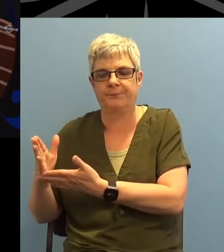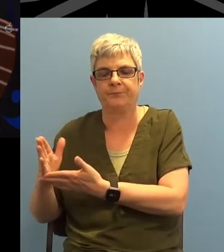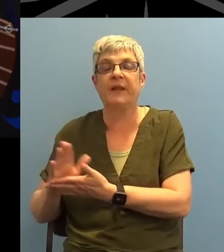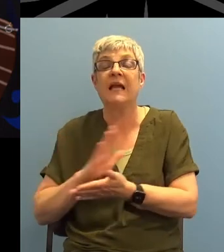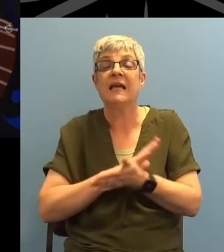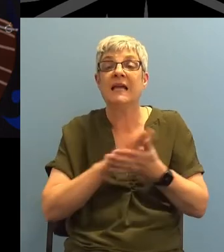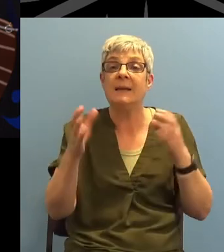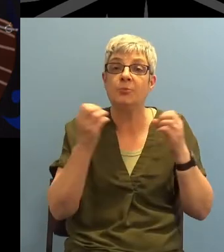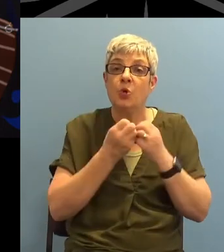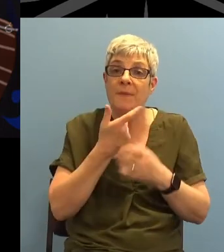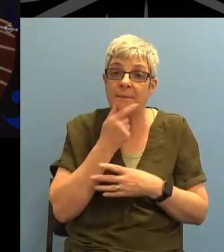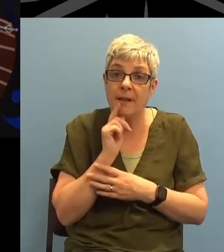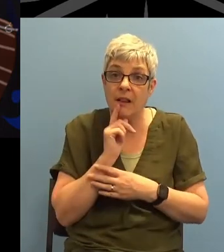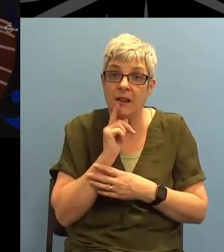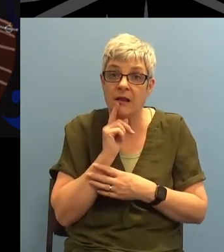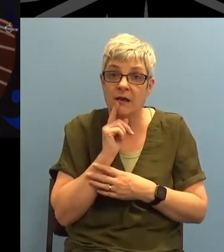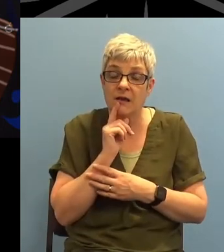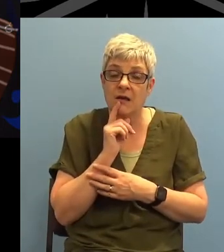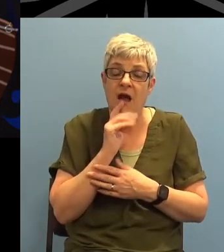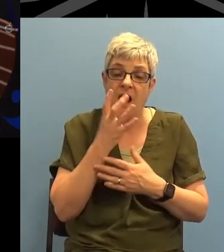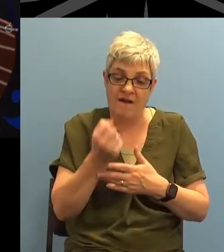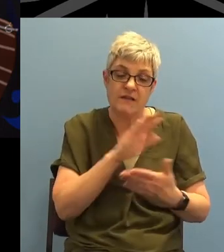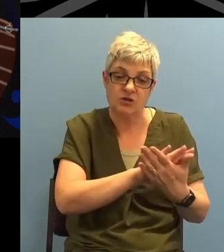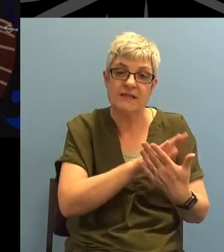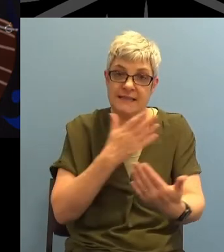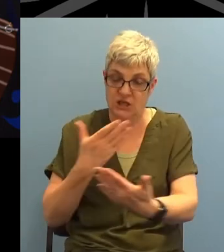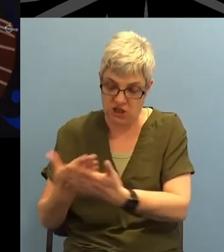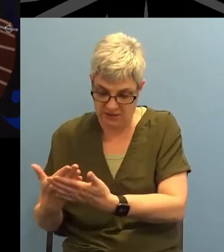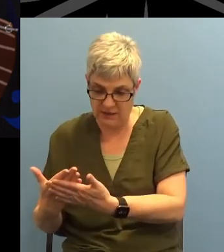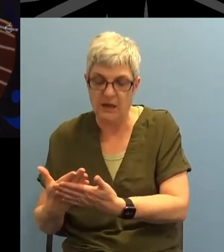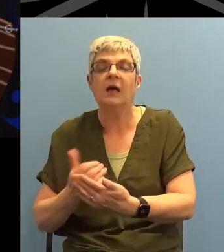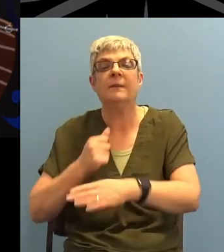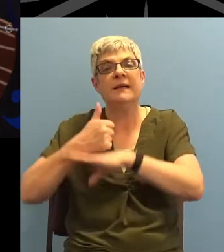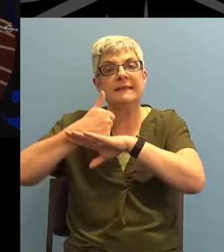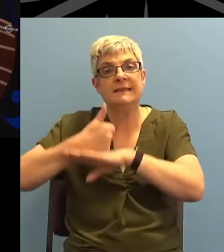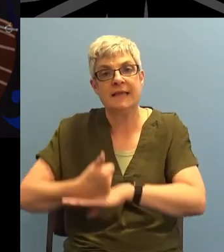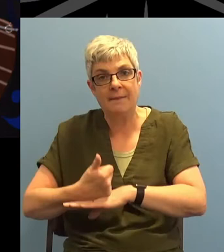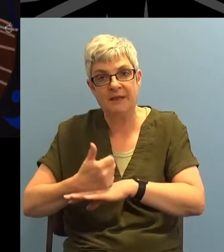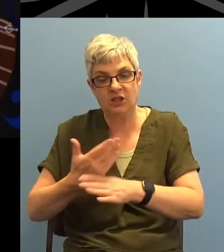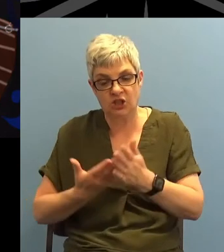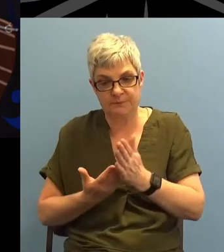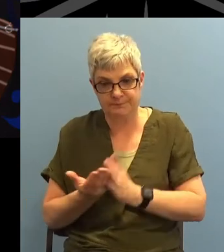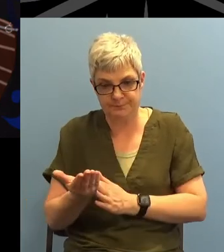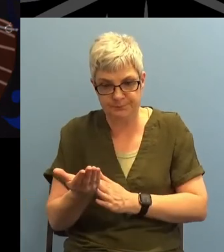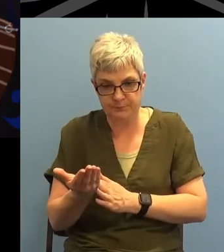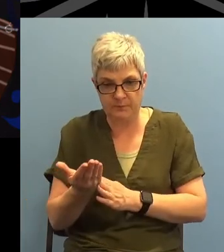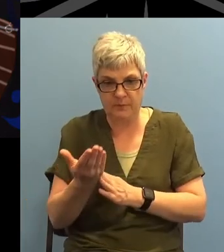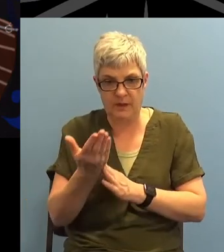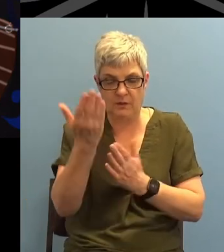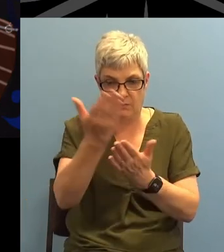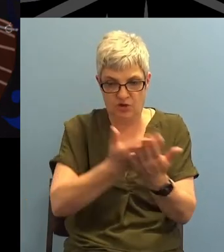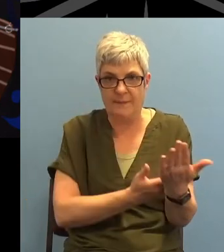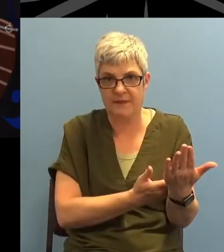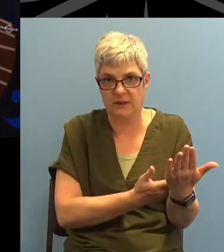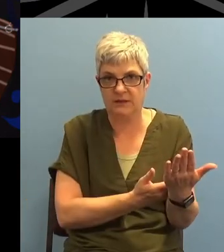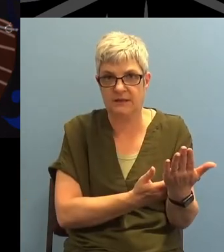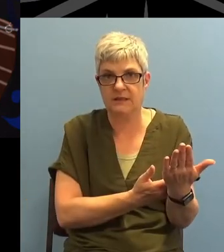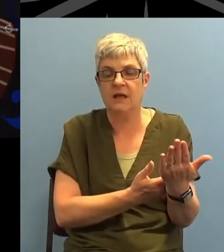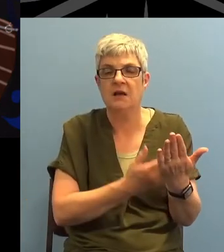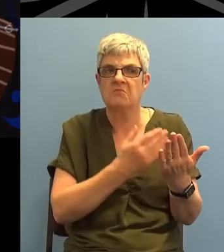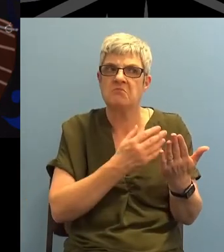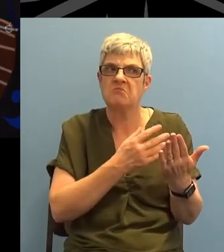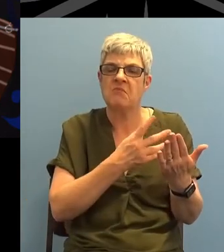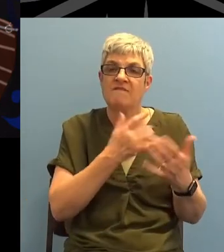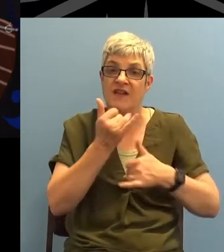people faced with this transition established through these chapters a pattern